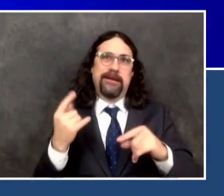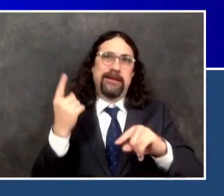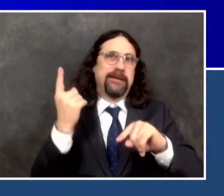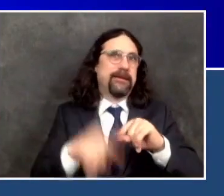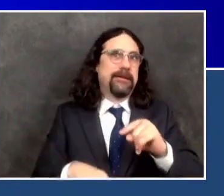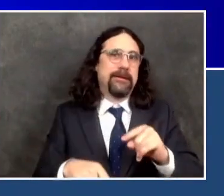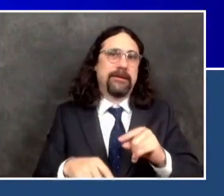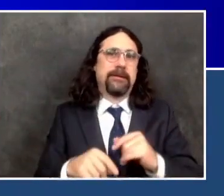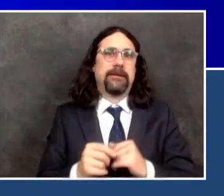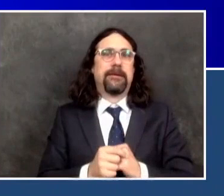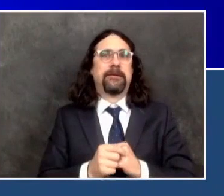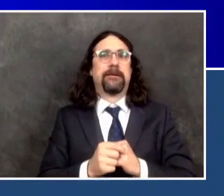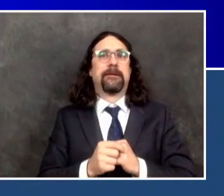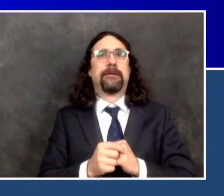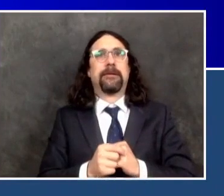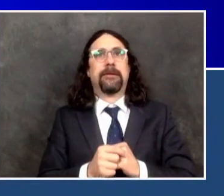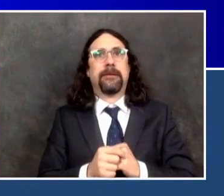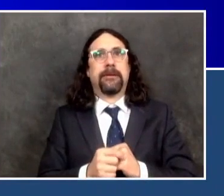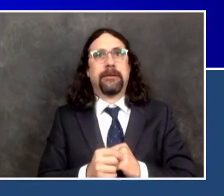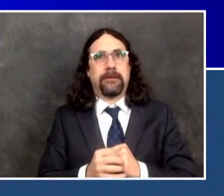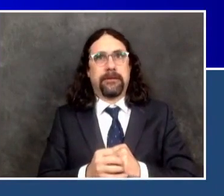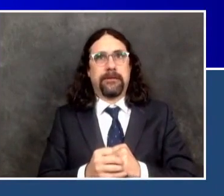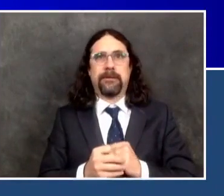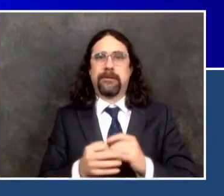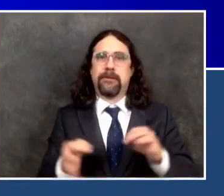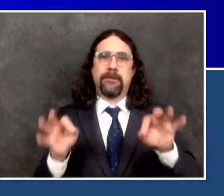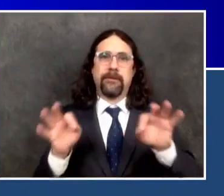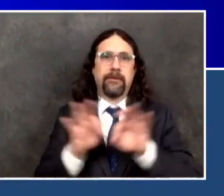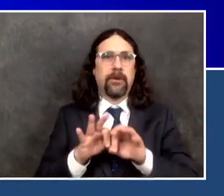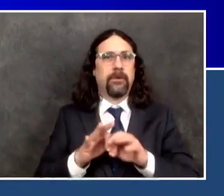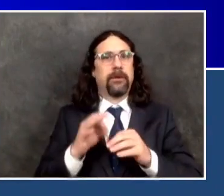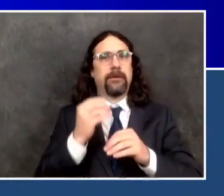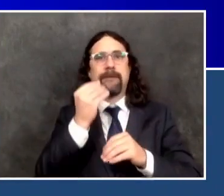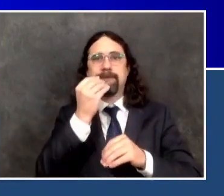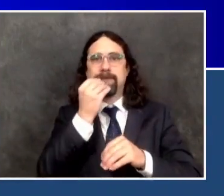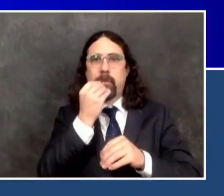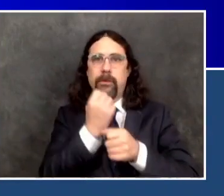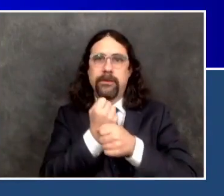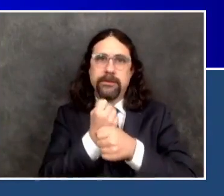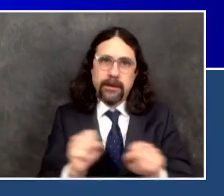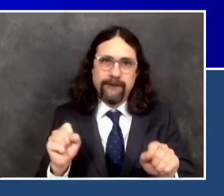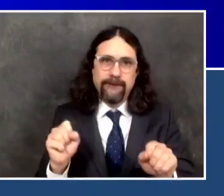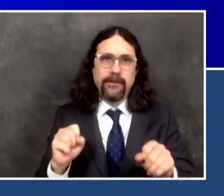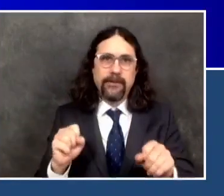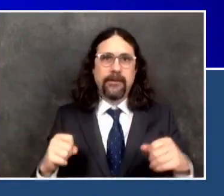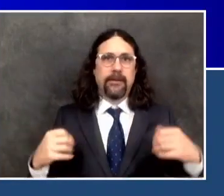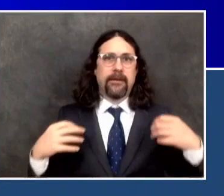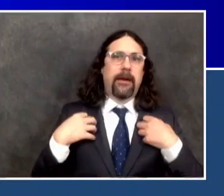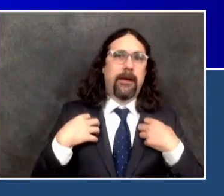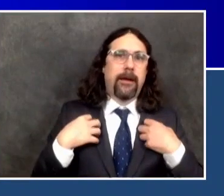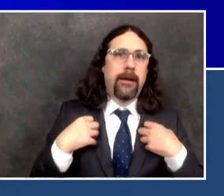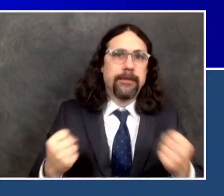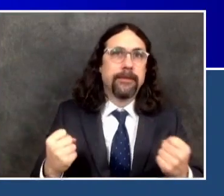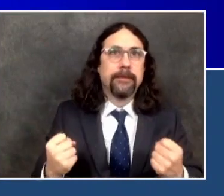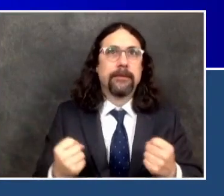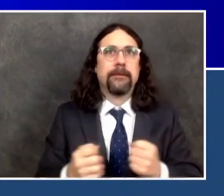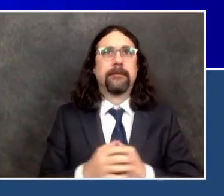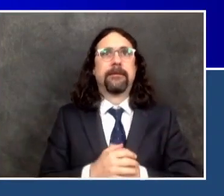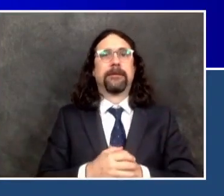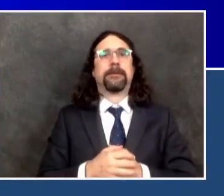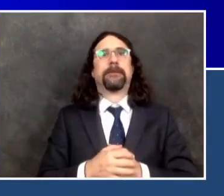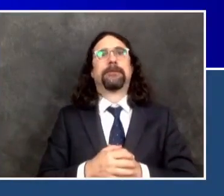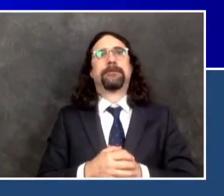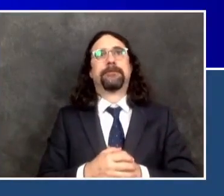question of how do we come back safely, smartly, these kind of community events, we love them, but they're not what we need right now. They're not the